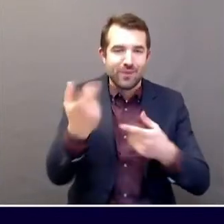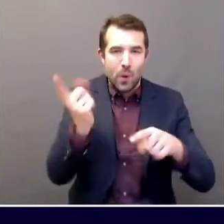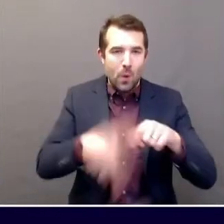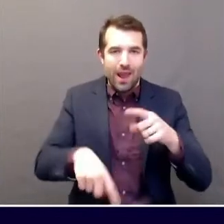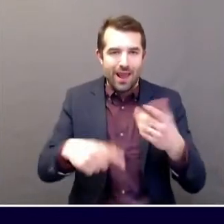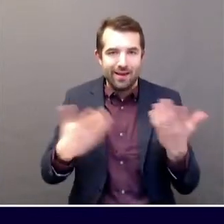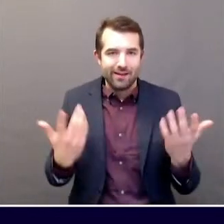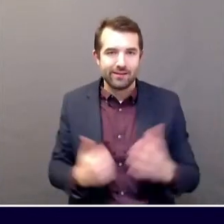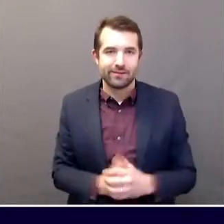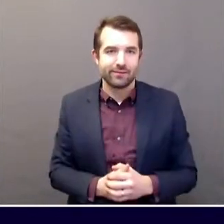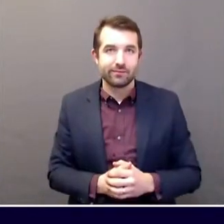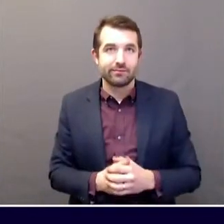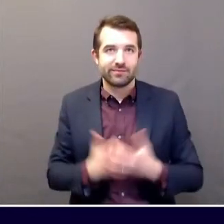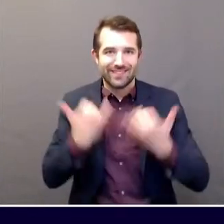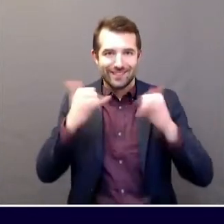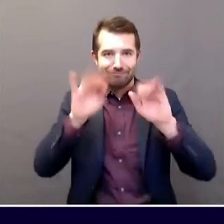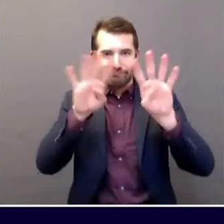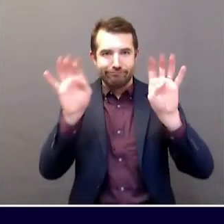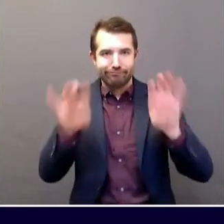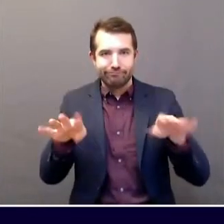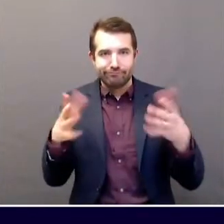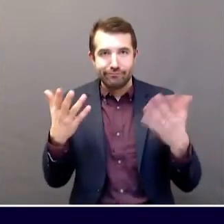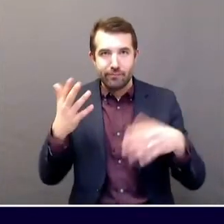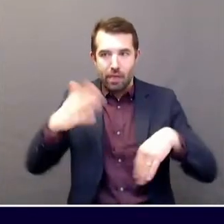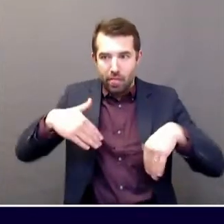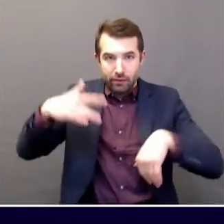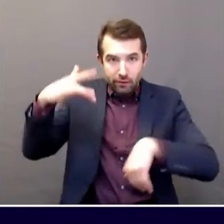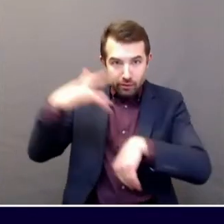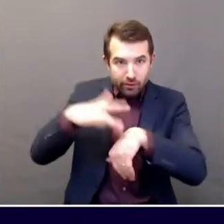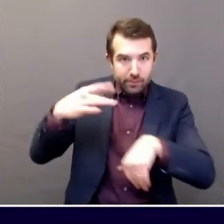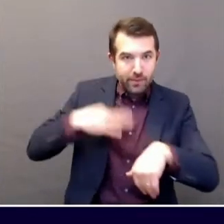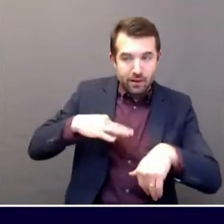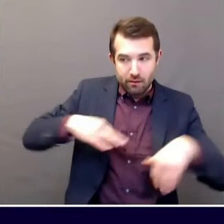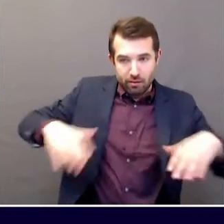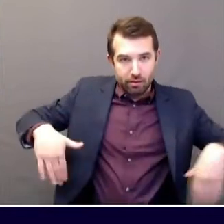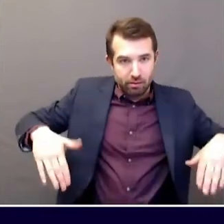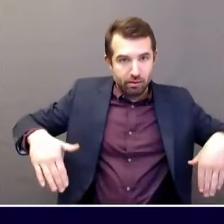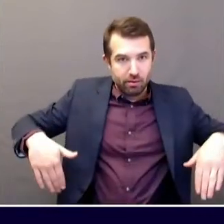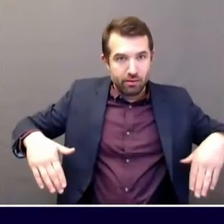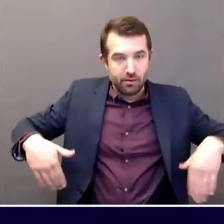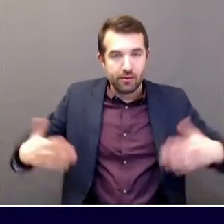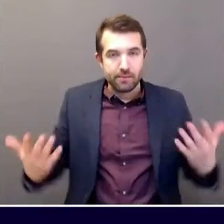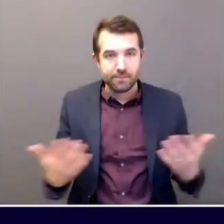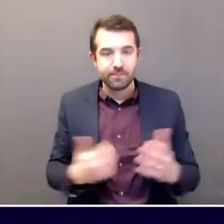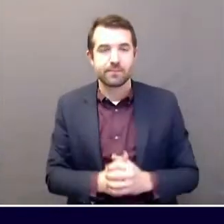yet unknown, unseen in Maine, a variant of COVID-19 virus.